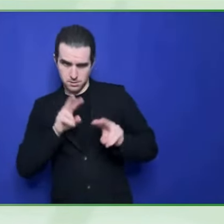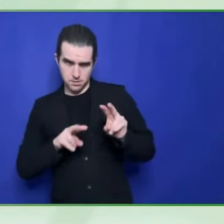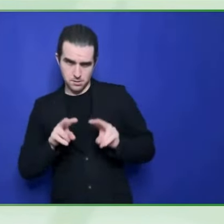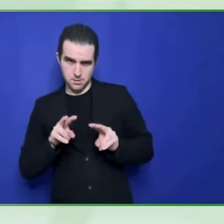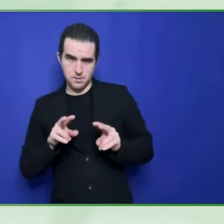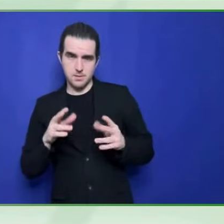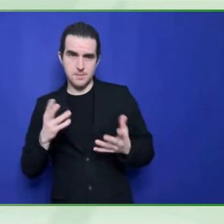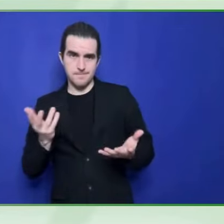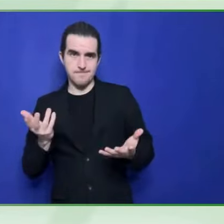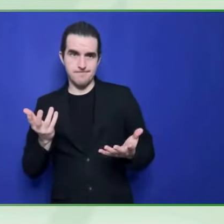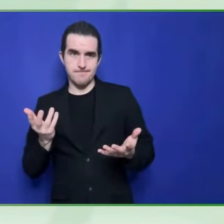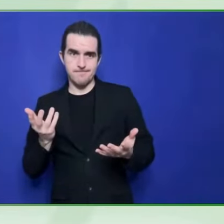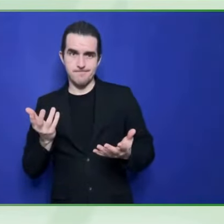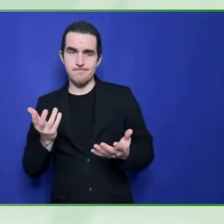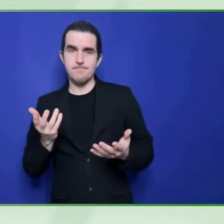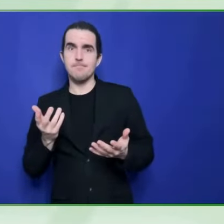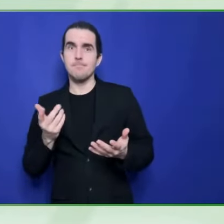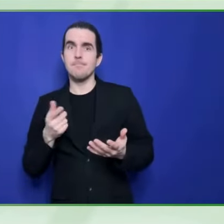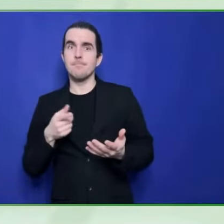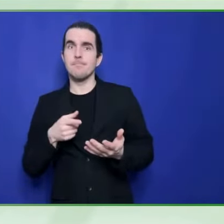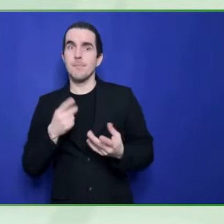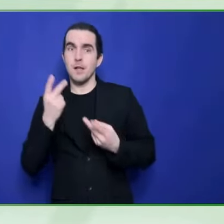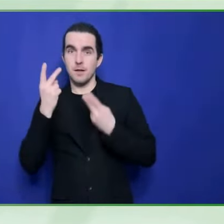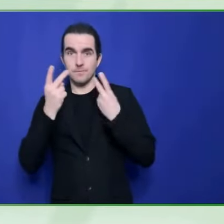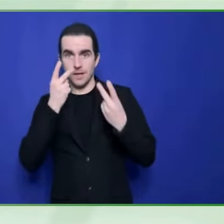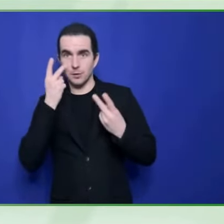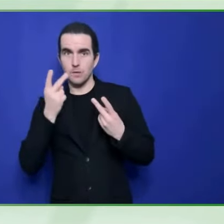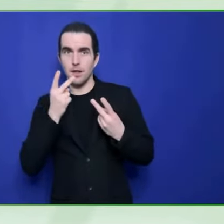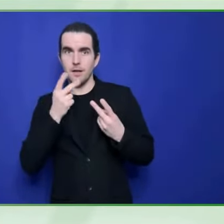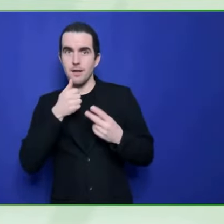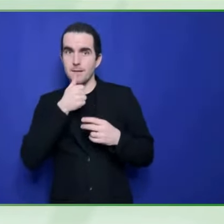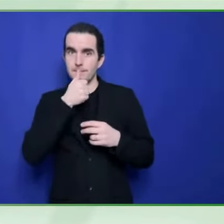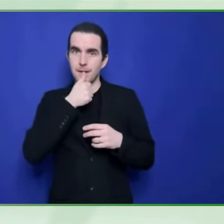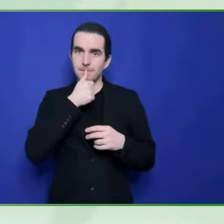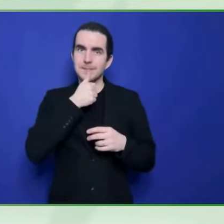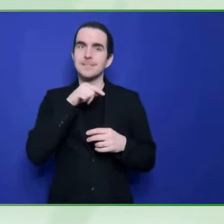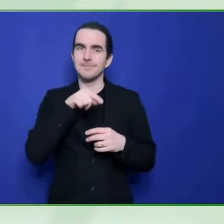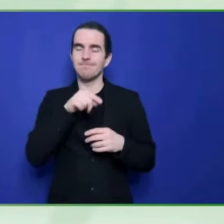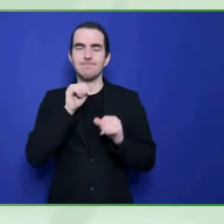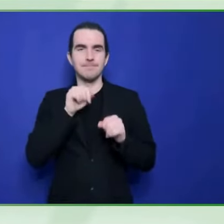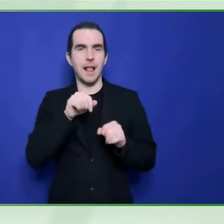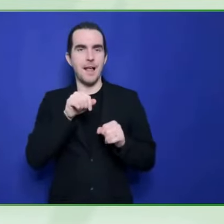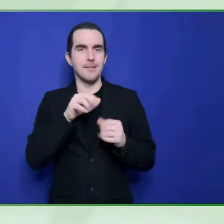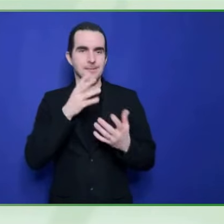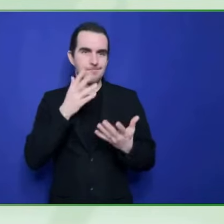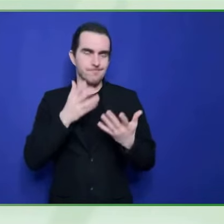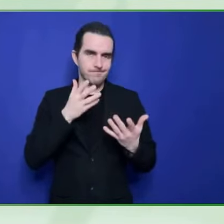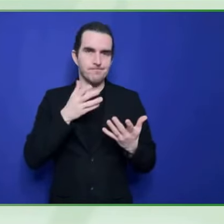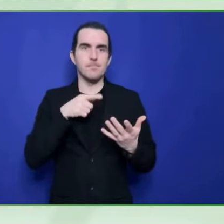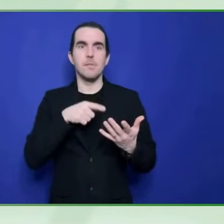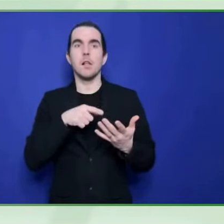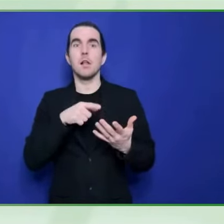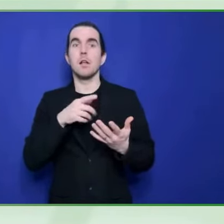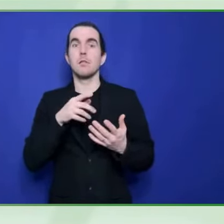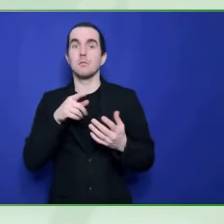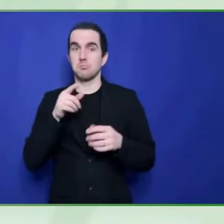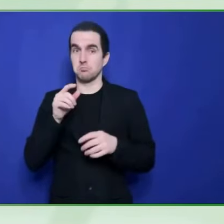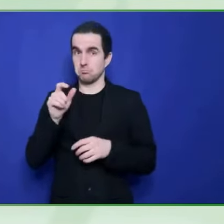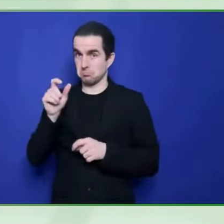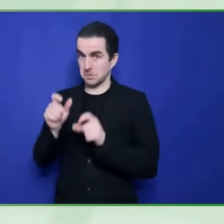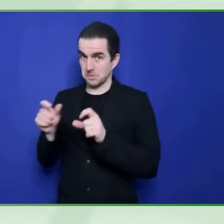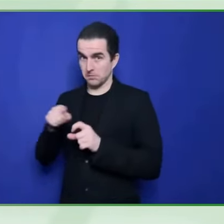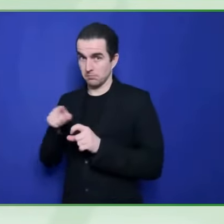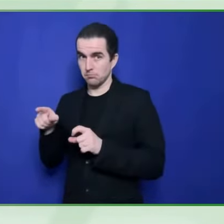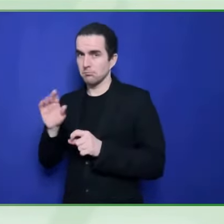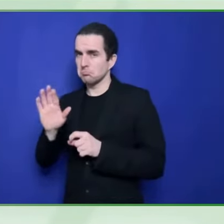of requiring tactile paving, wanting to have more landmarks. So essentially saying, I'm willing to take a longer